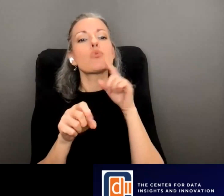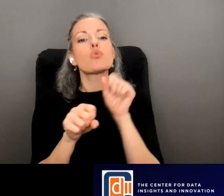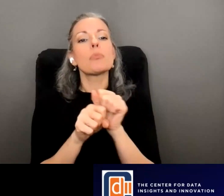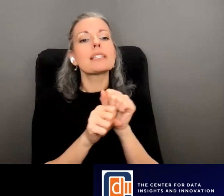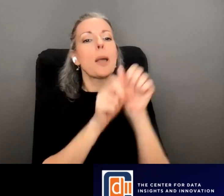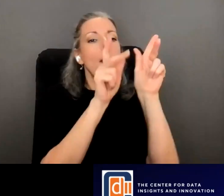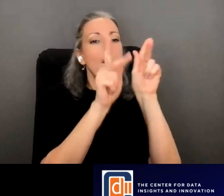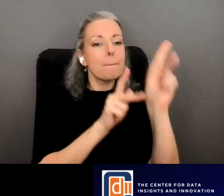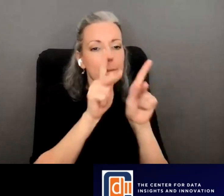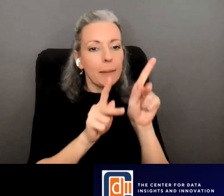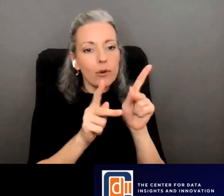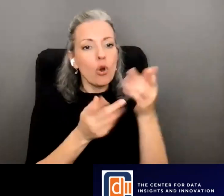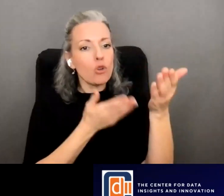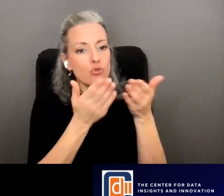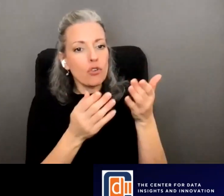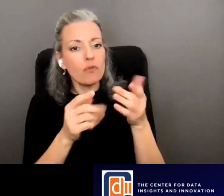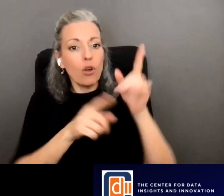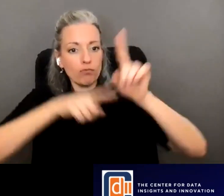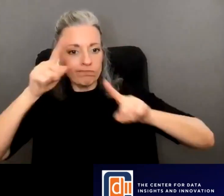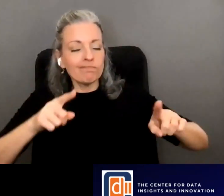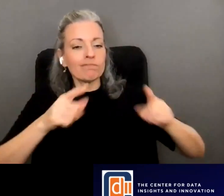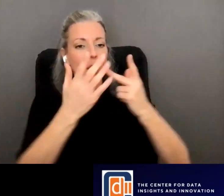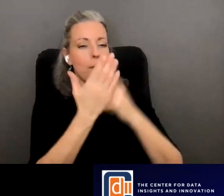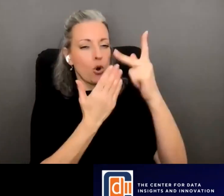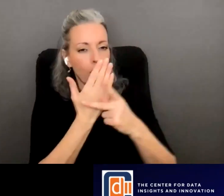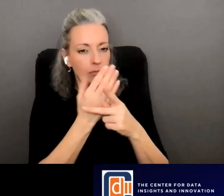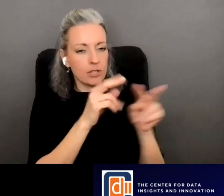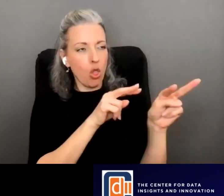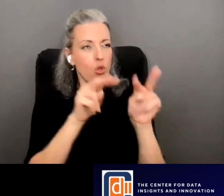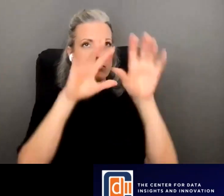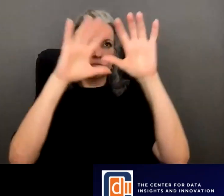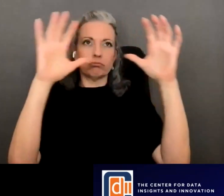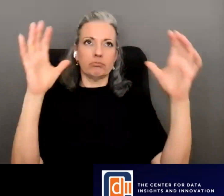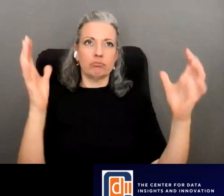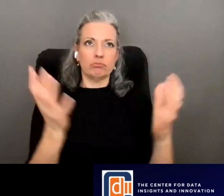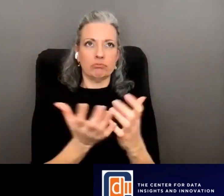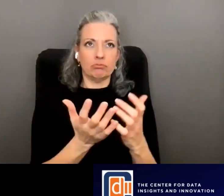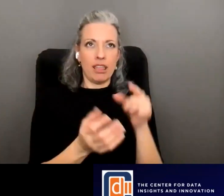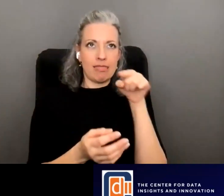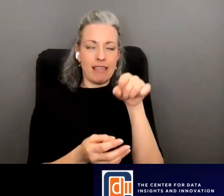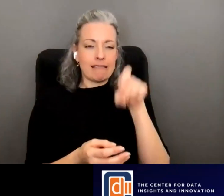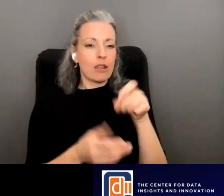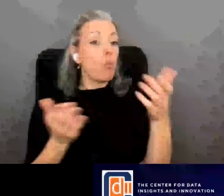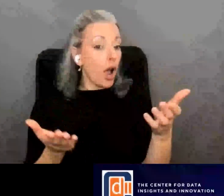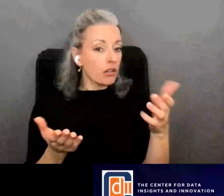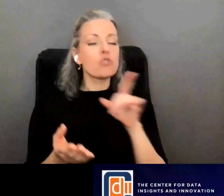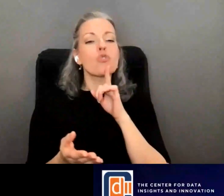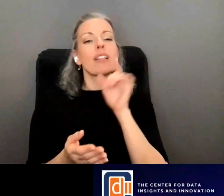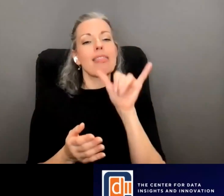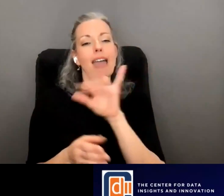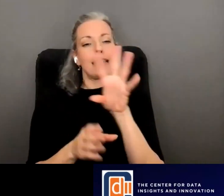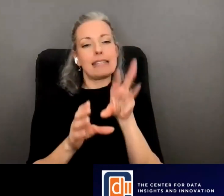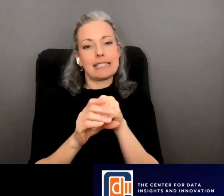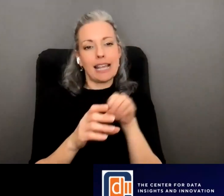individuals are served by multiple programs and looking at them more holistically in terms of their needs? And so that's really what the Insights Lab